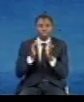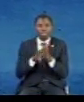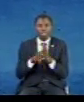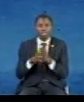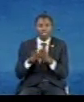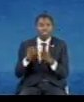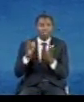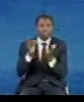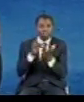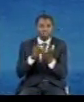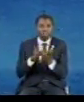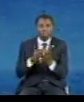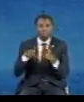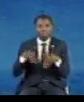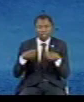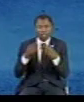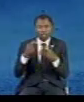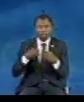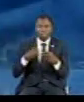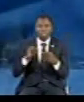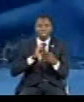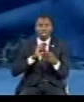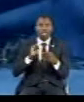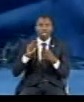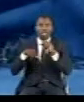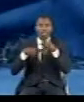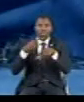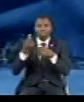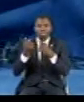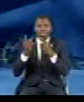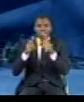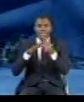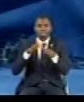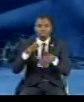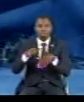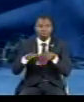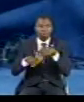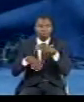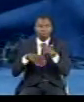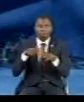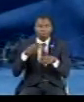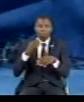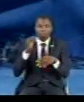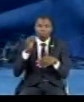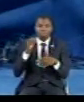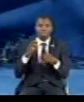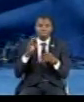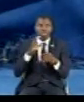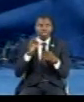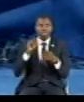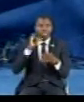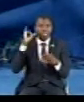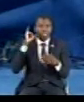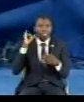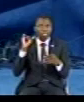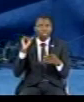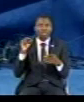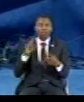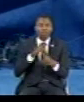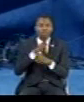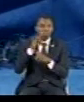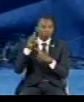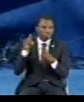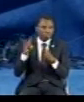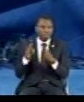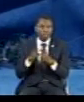drink anyone. I call big waka. Day before yesterday, where our daddy talks to anywhere they pay you touch, make you